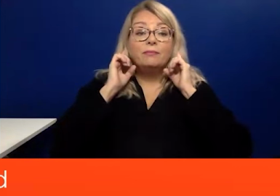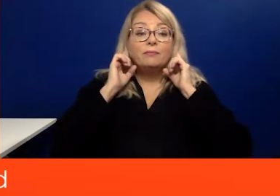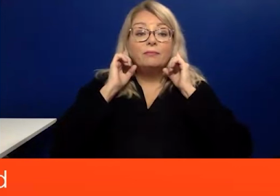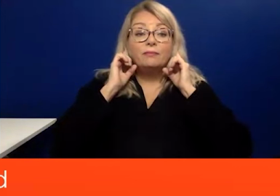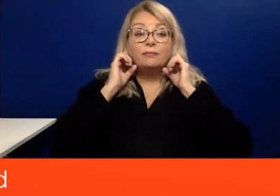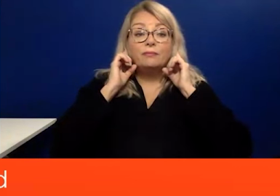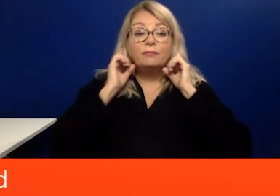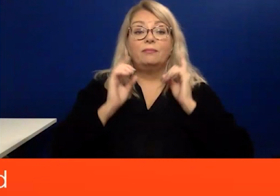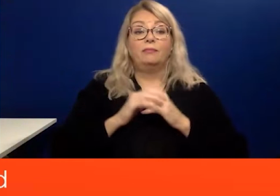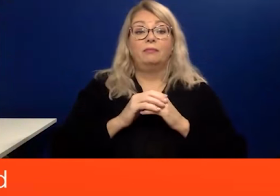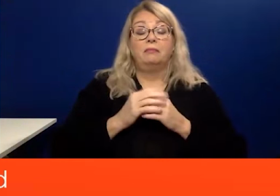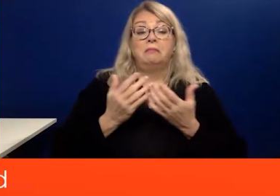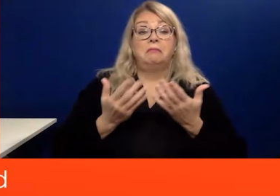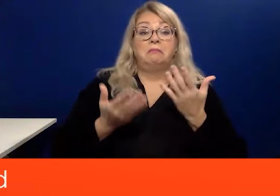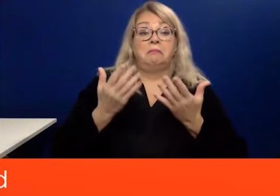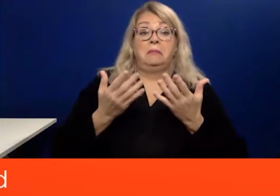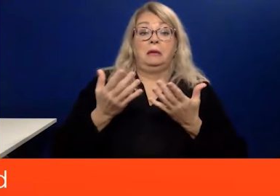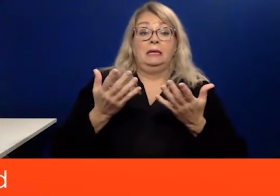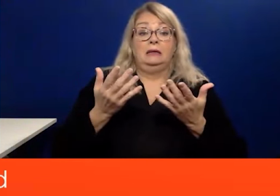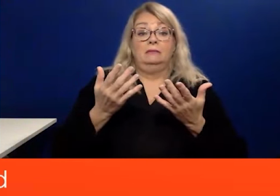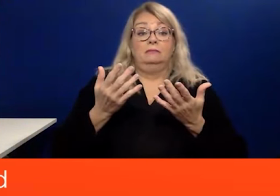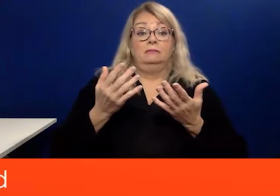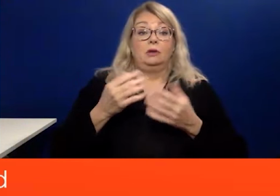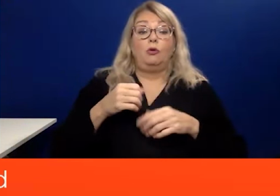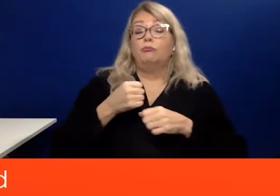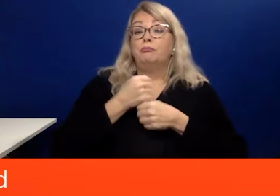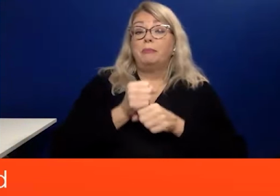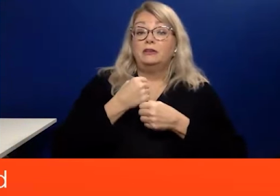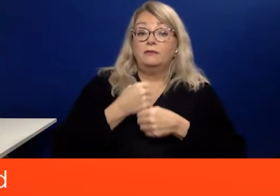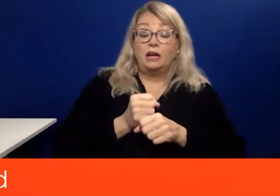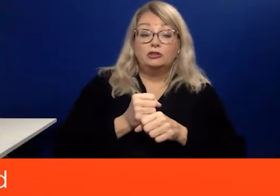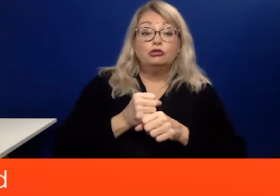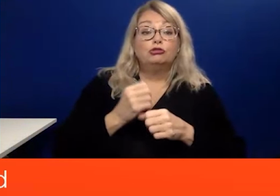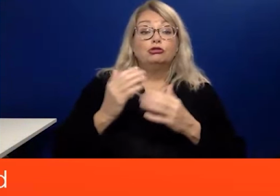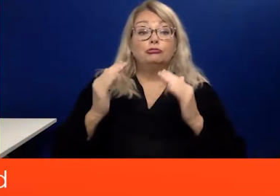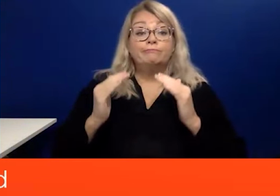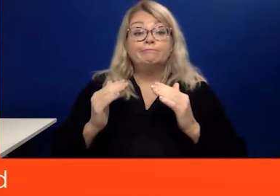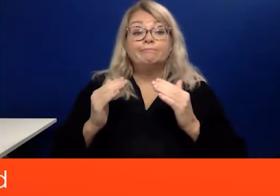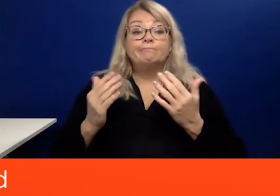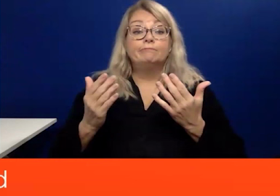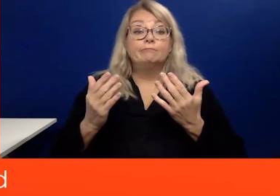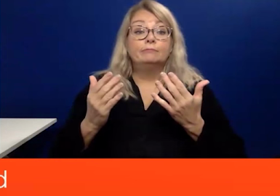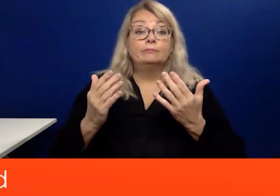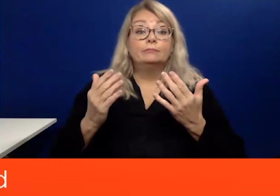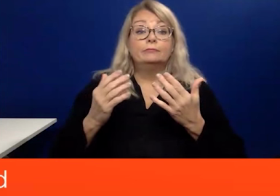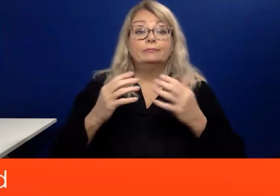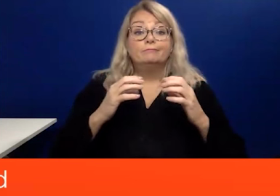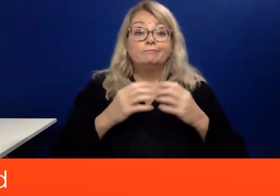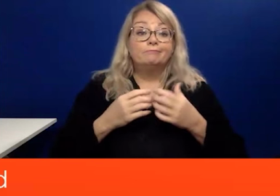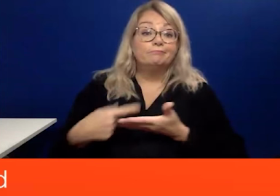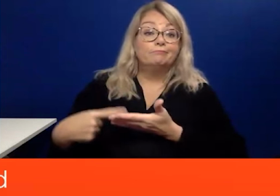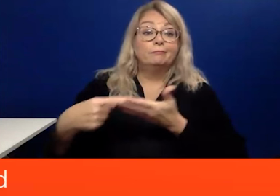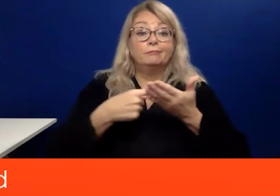possible or practical from an economic perspective, funding required for the program. But maybe you could use